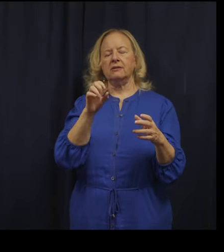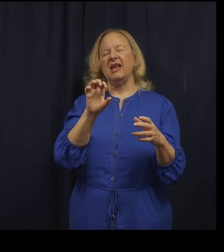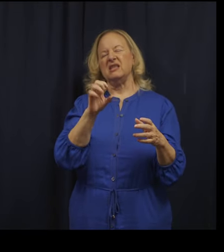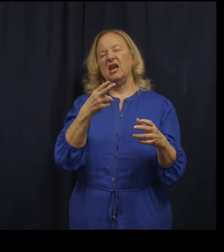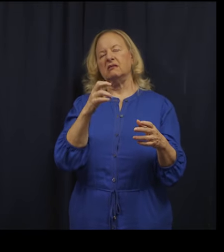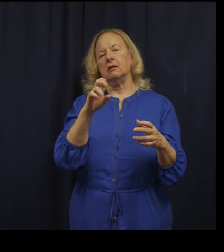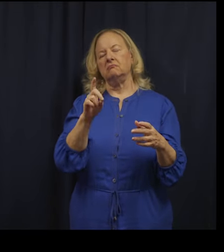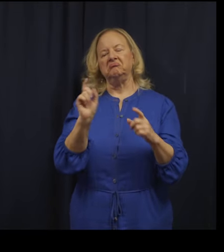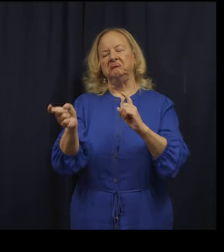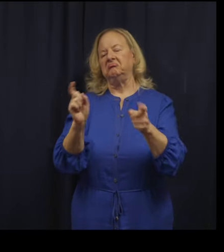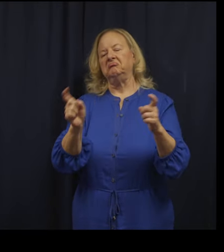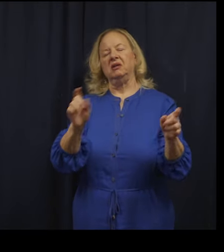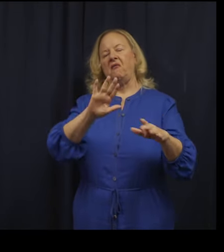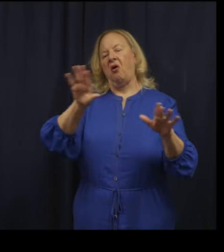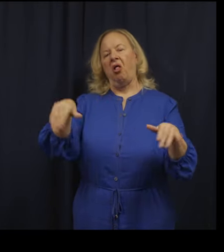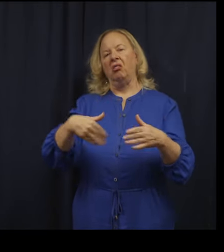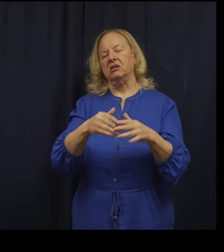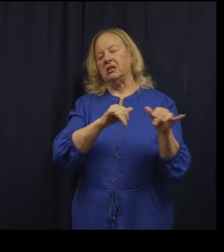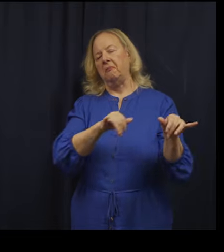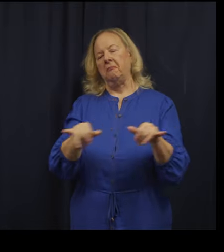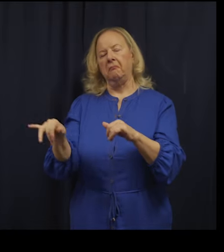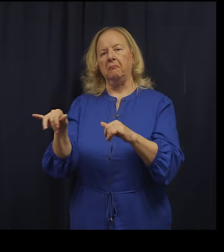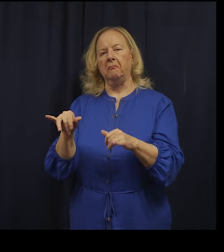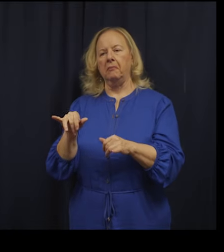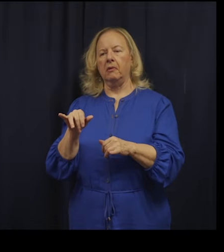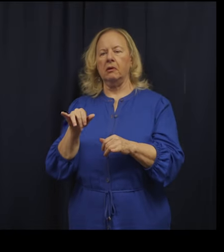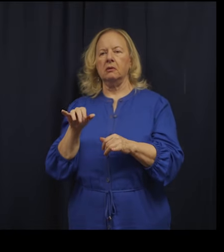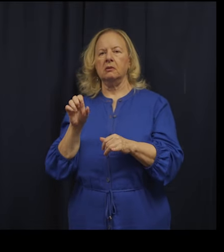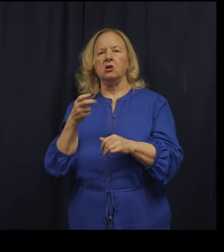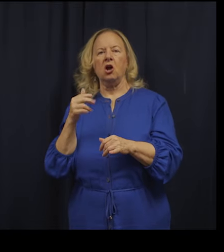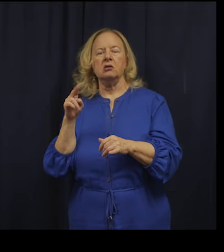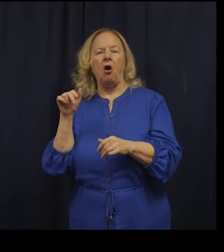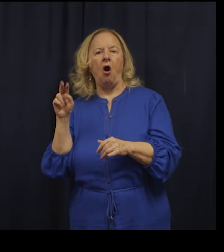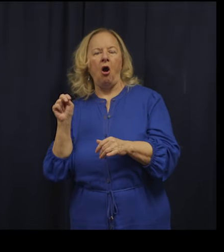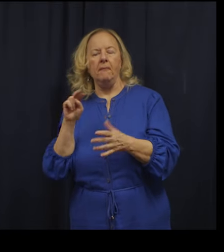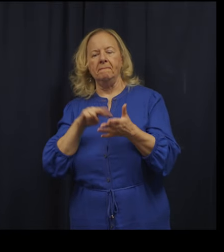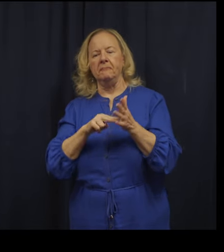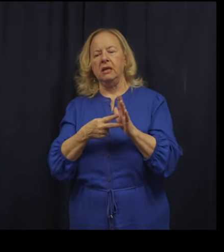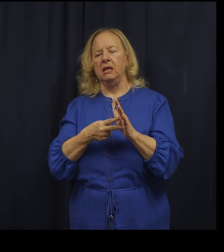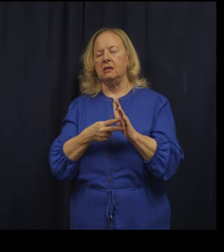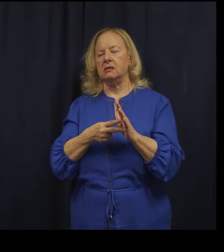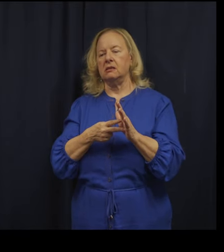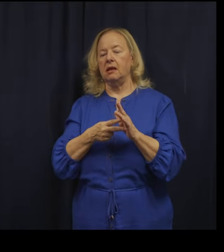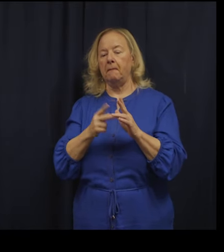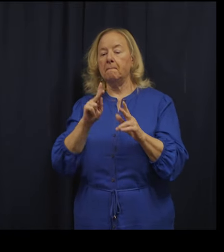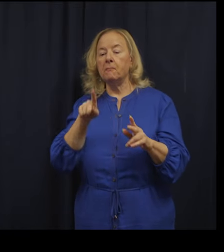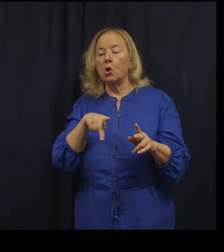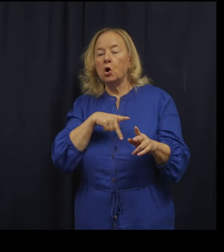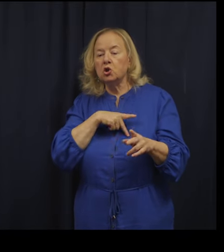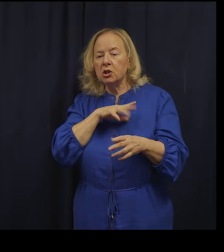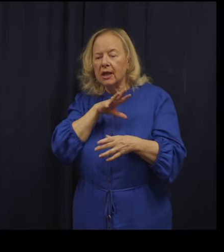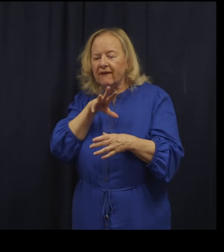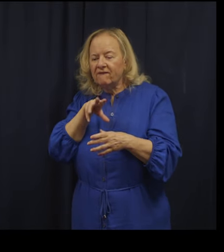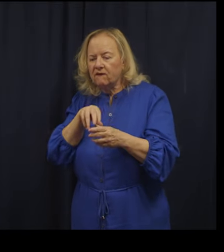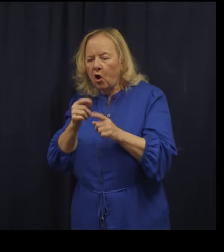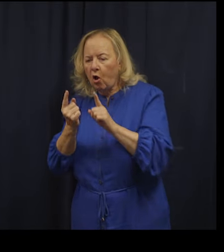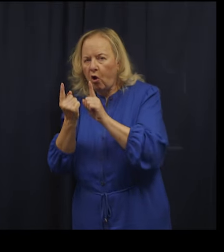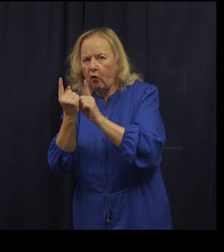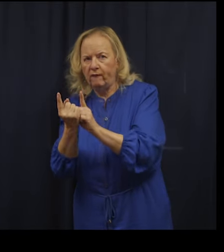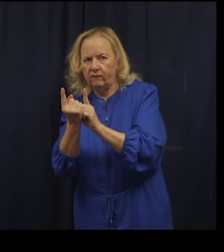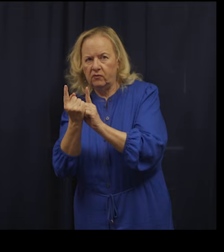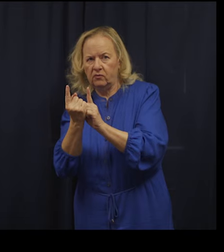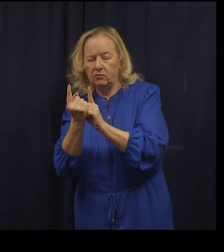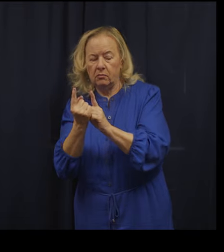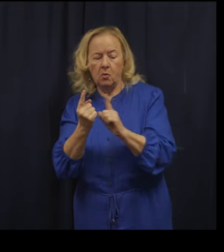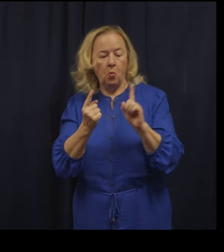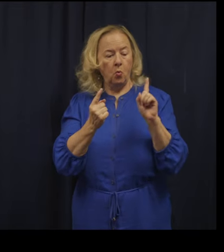chesed. Okay? But then there's kanan, which means to get personally involved with someone. Okay?